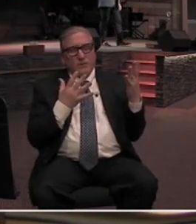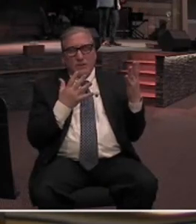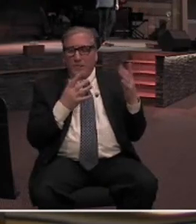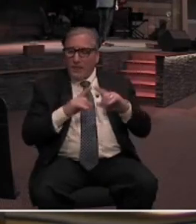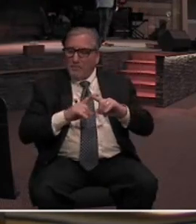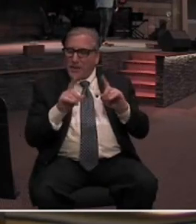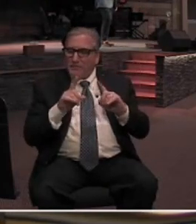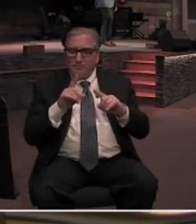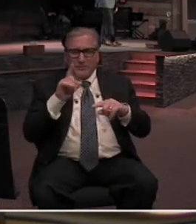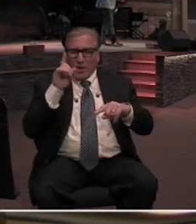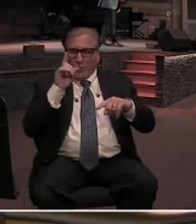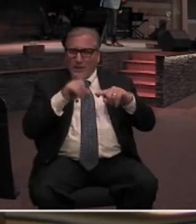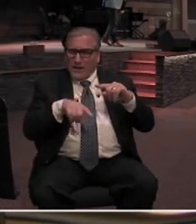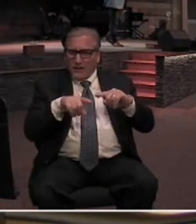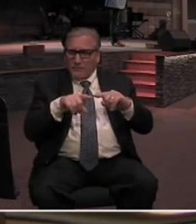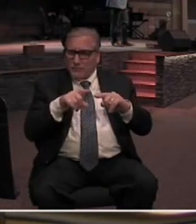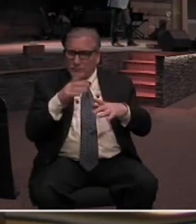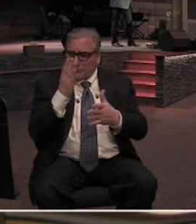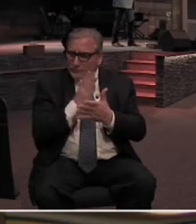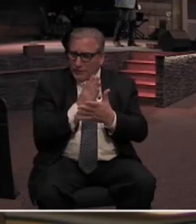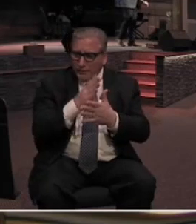But we can't stop reading yet.